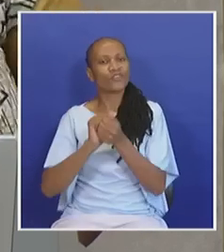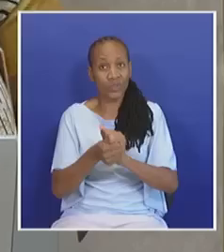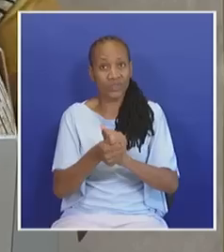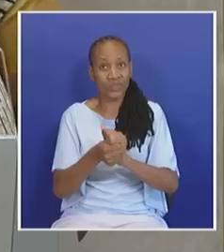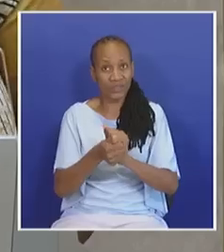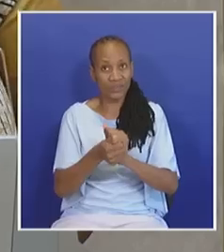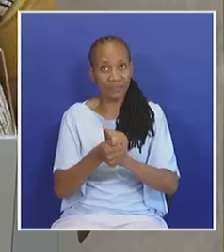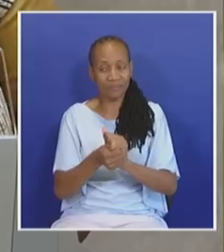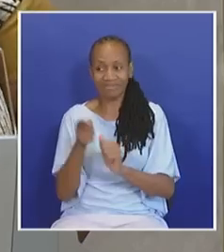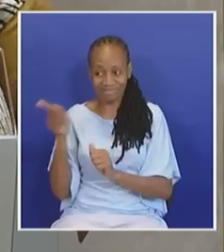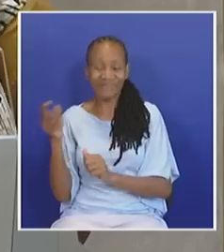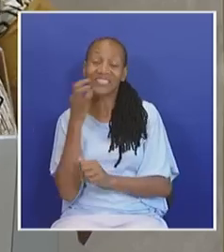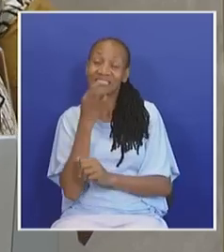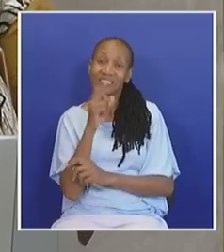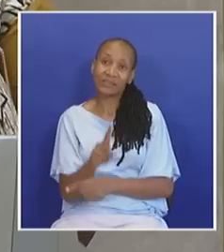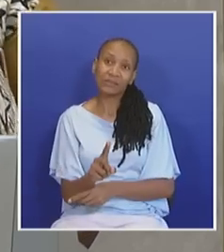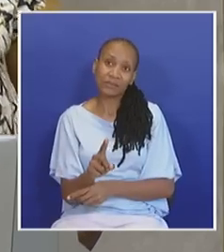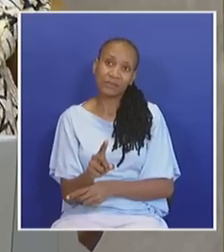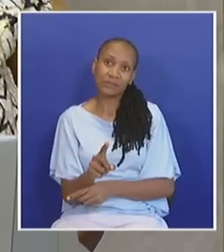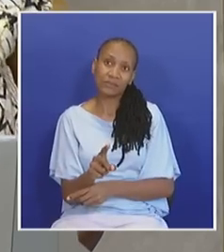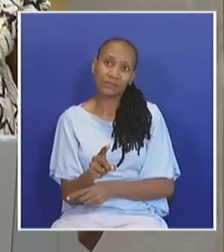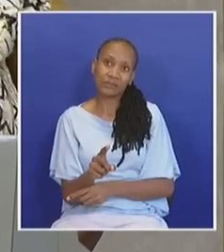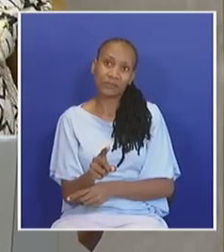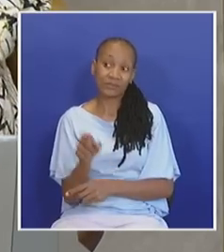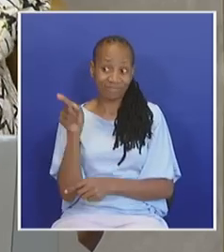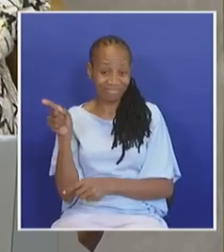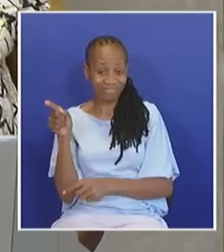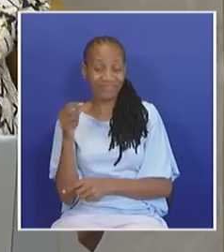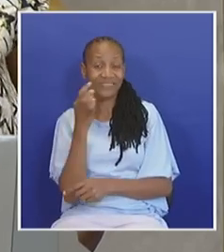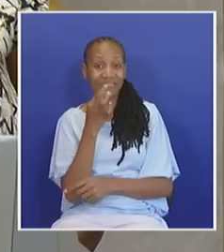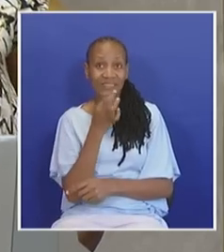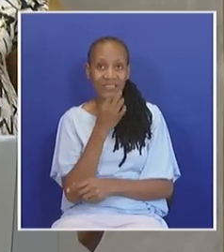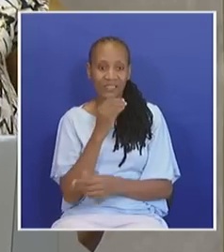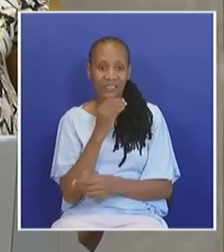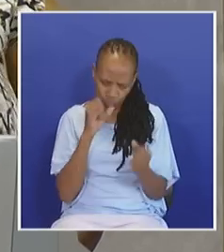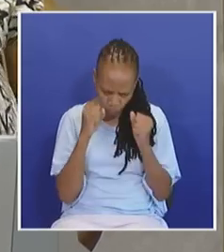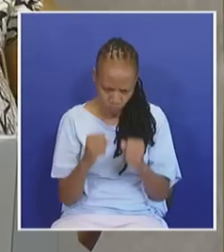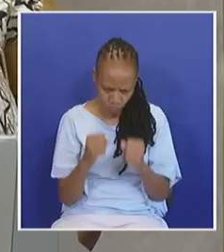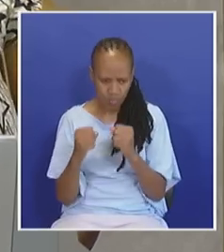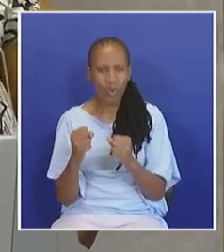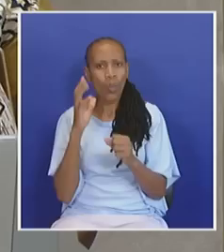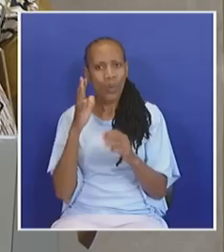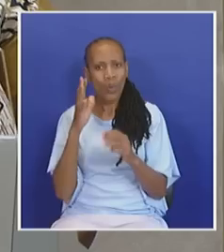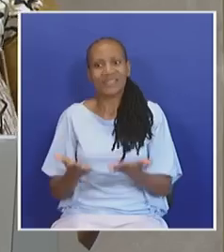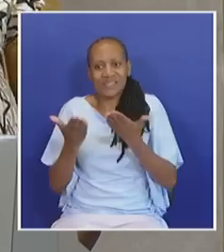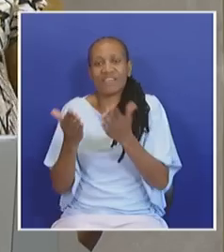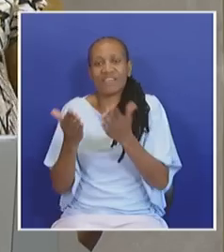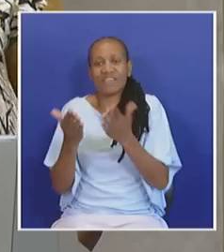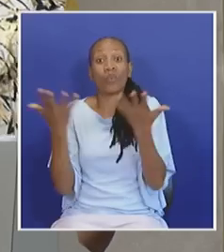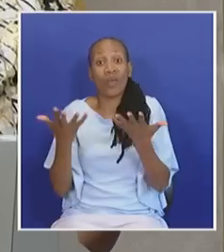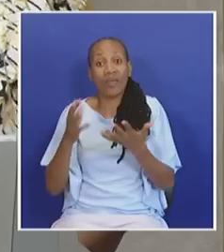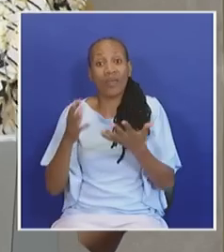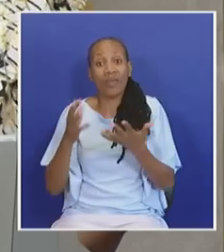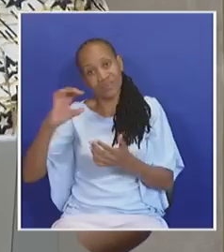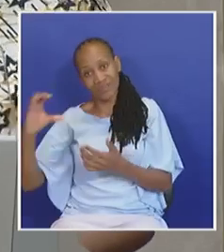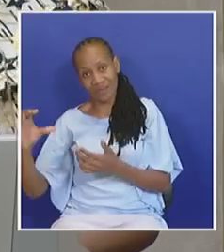And she is saying they are committed to service all people in the Western Cape. Can